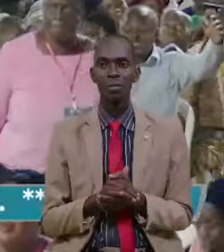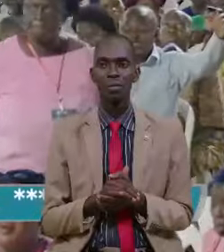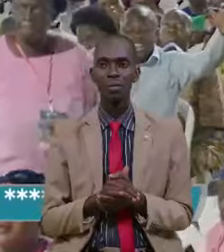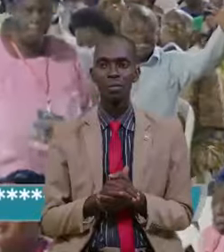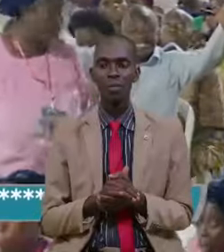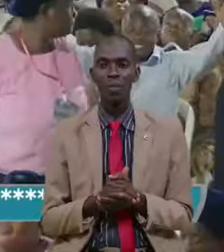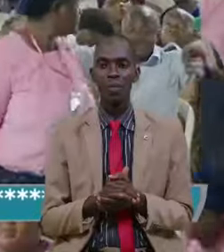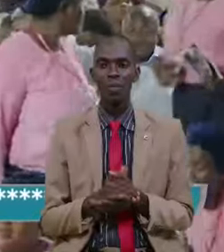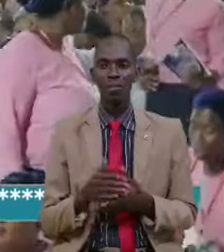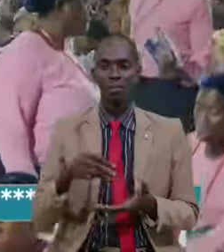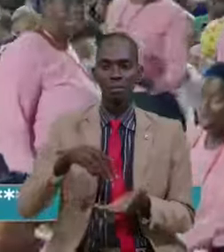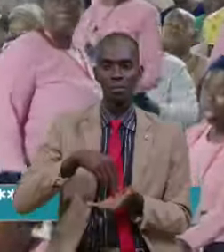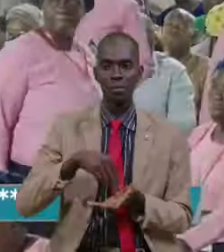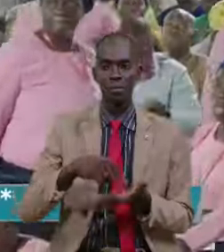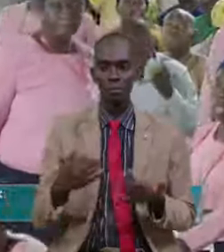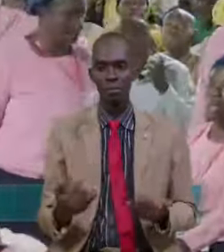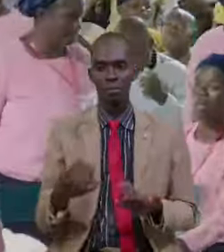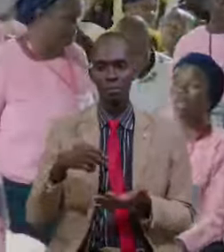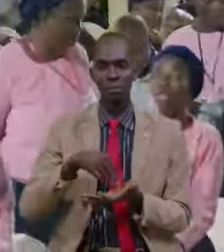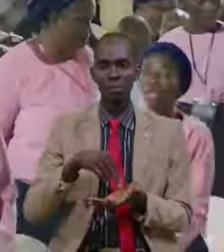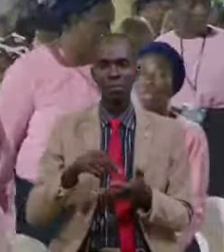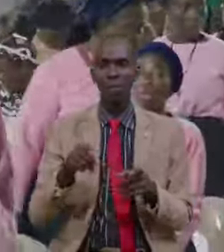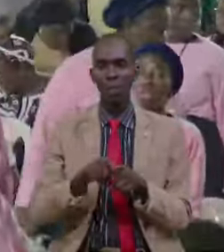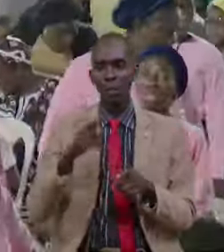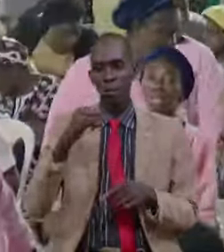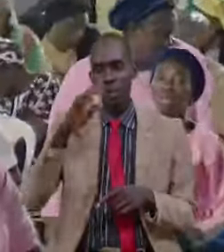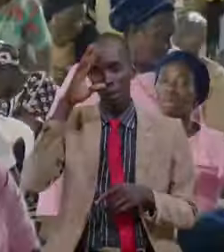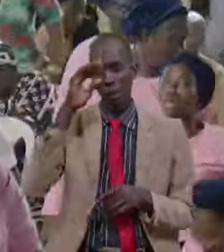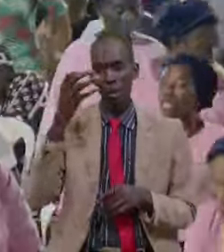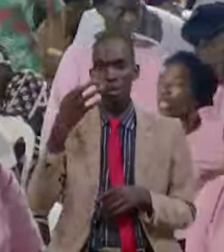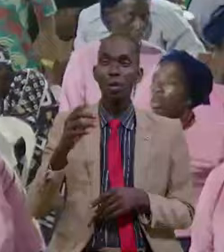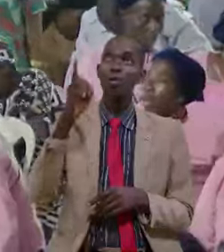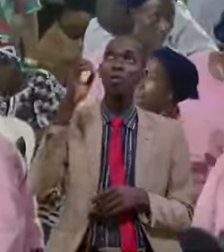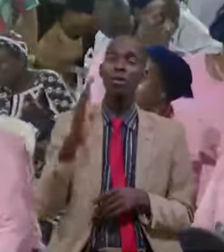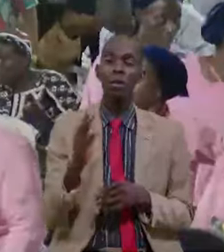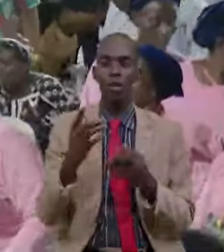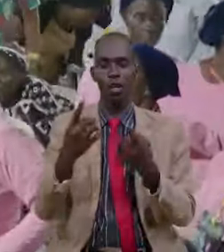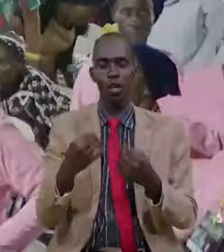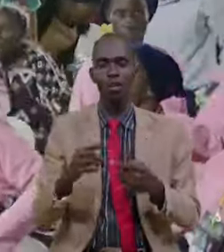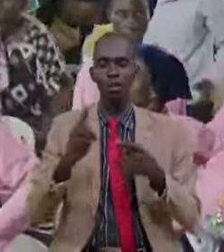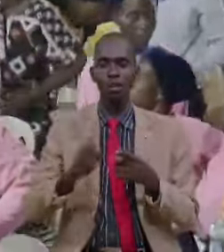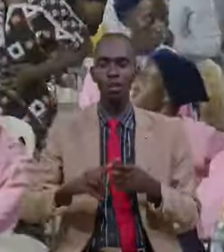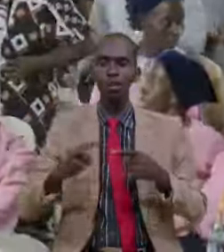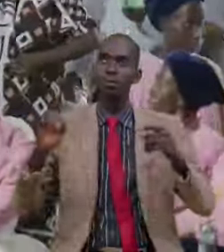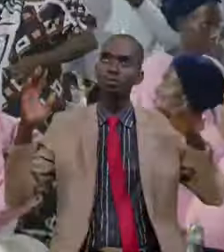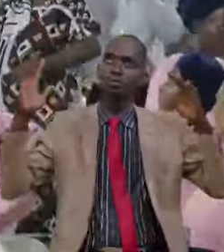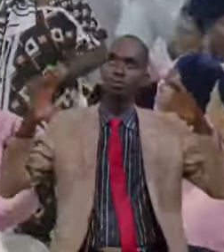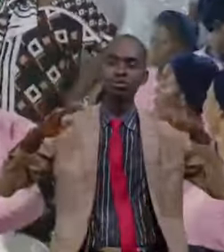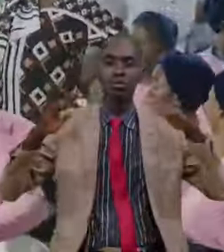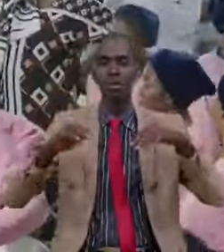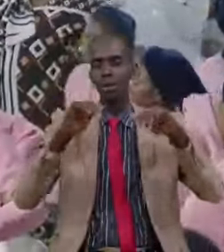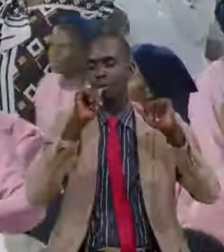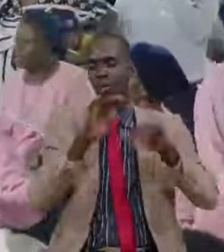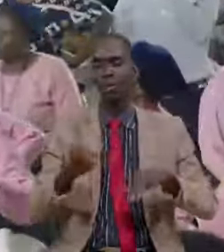now. As the man of God comes to shower the blessings.